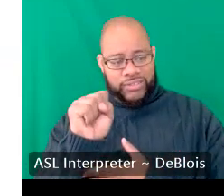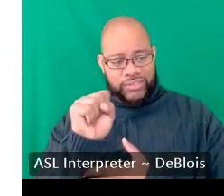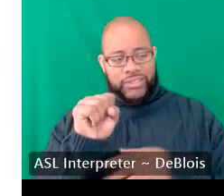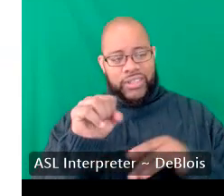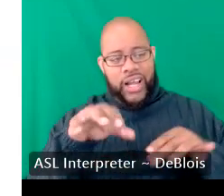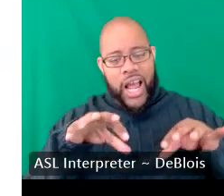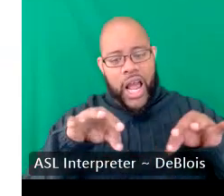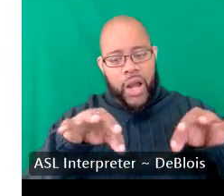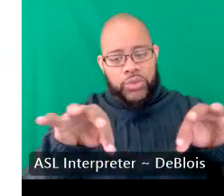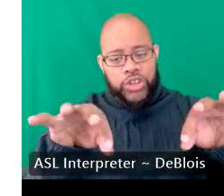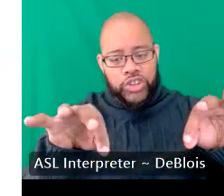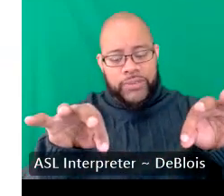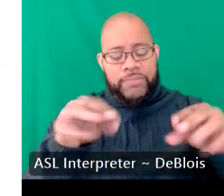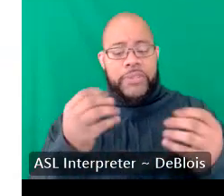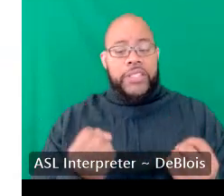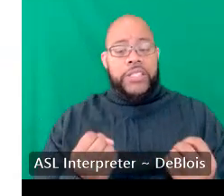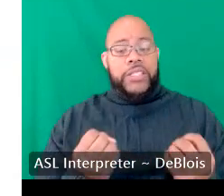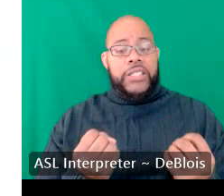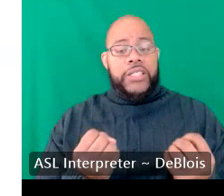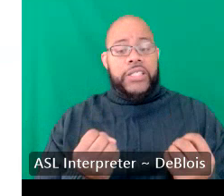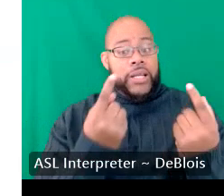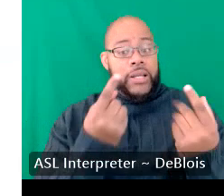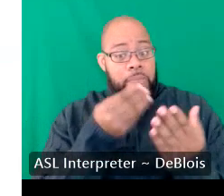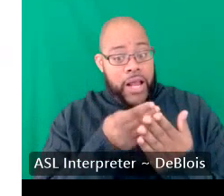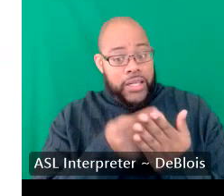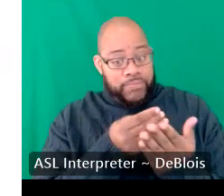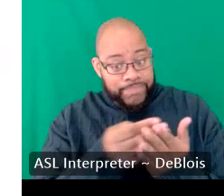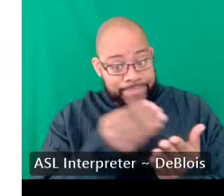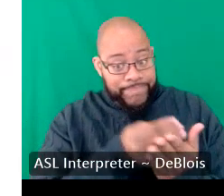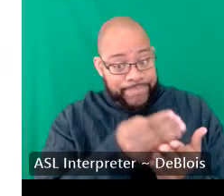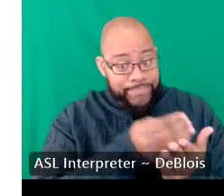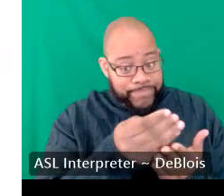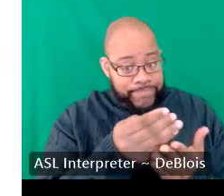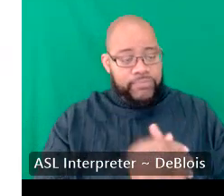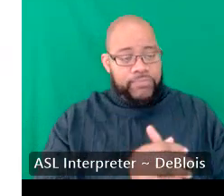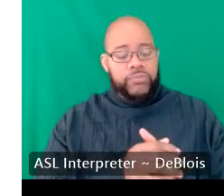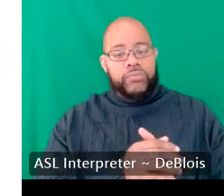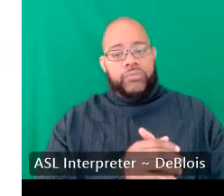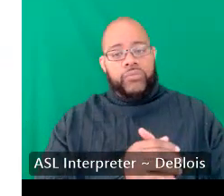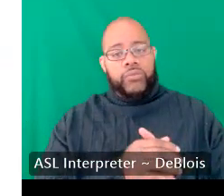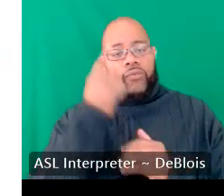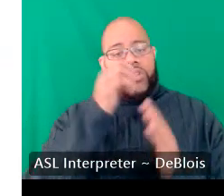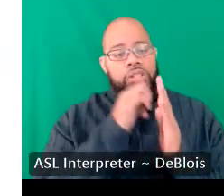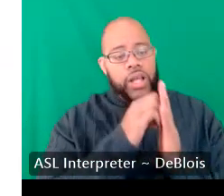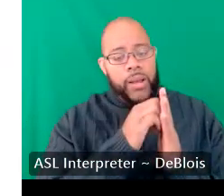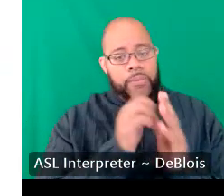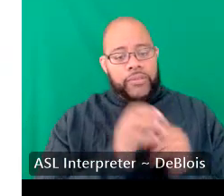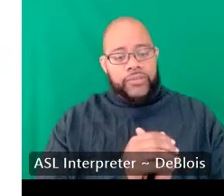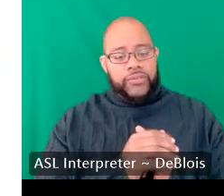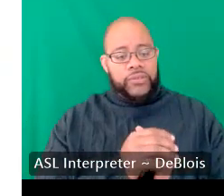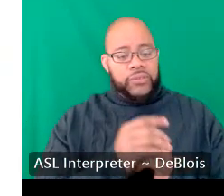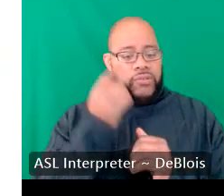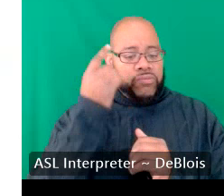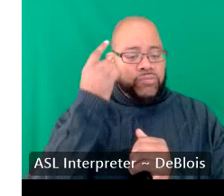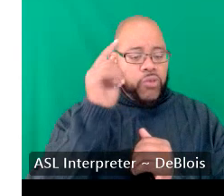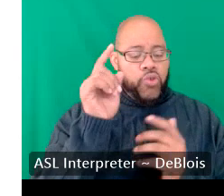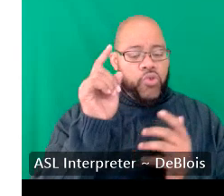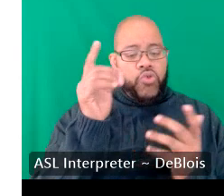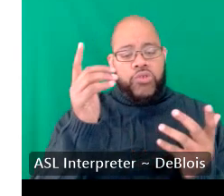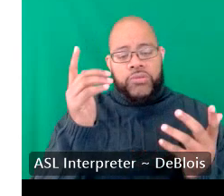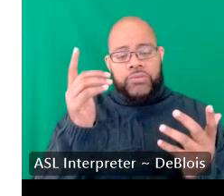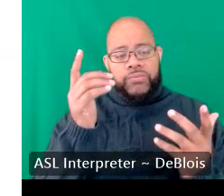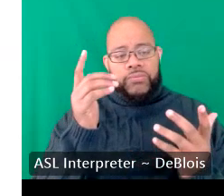So spending money, potentially a lot of money, for example, for a